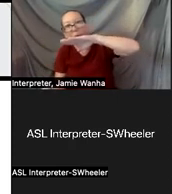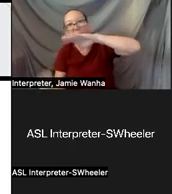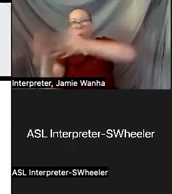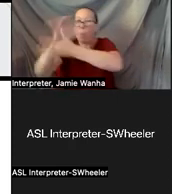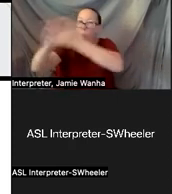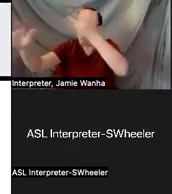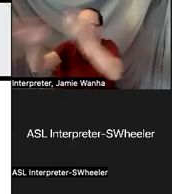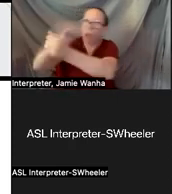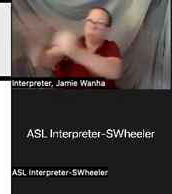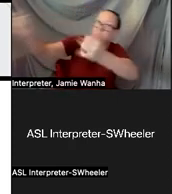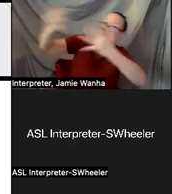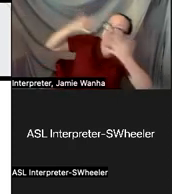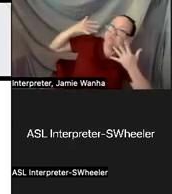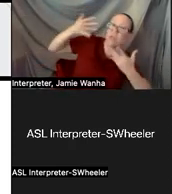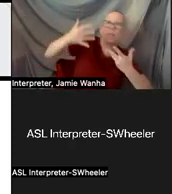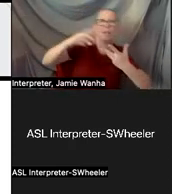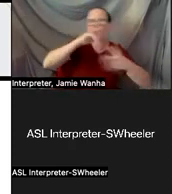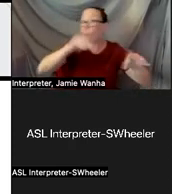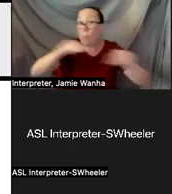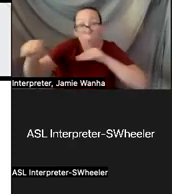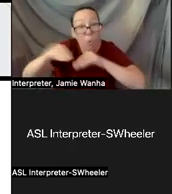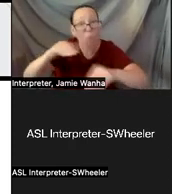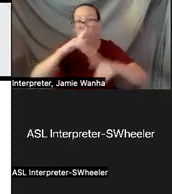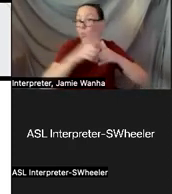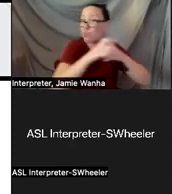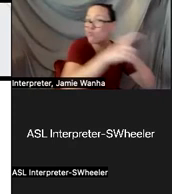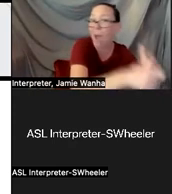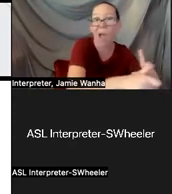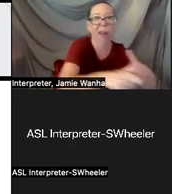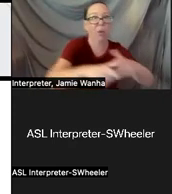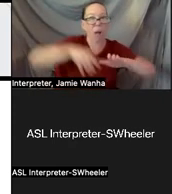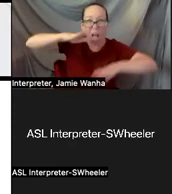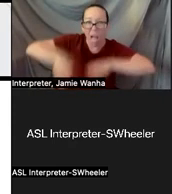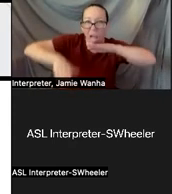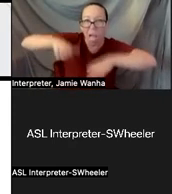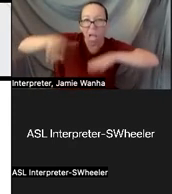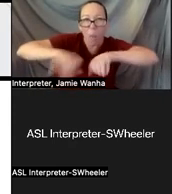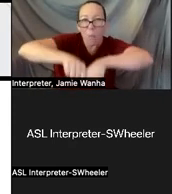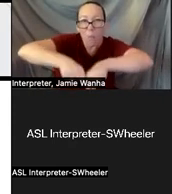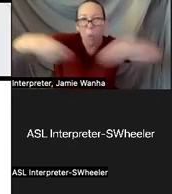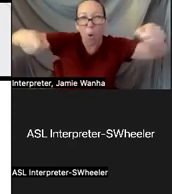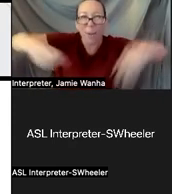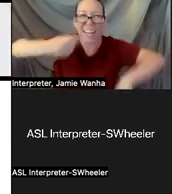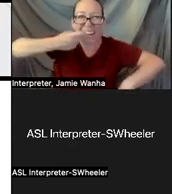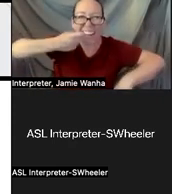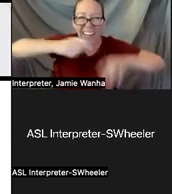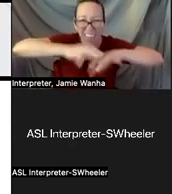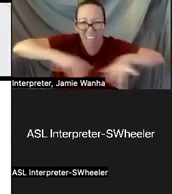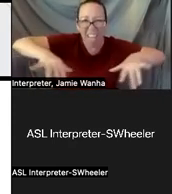moving. You're not being knocked off your feet. You're not walking through broken glass. It doesn't increase the chance